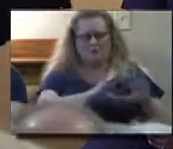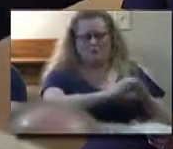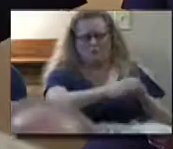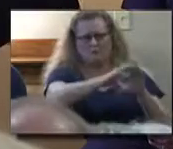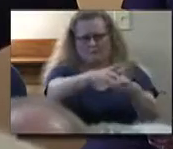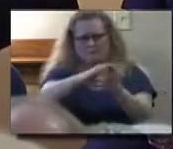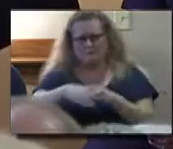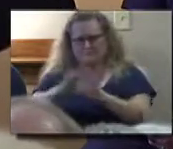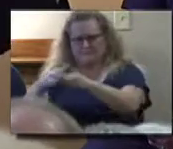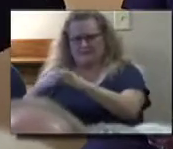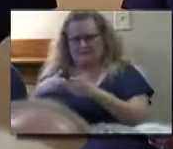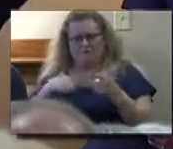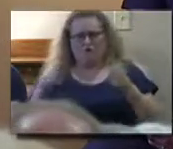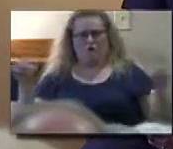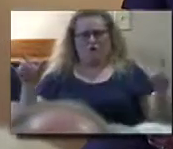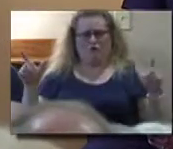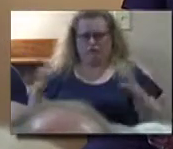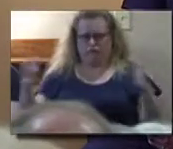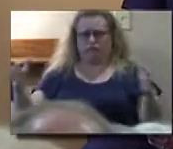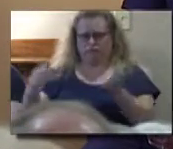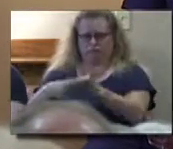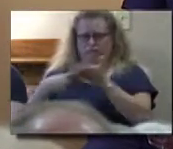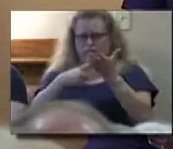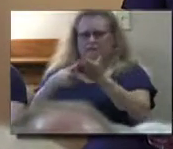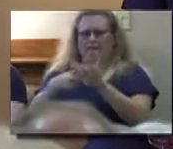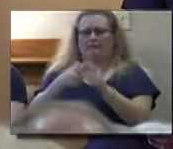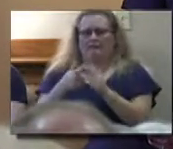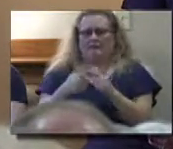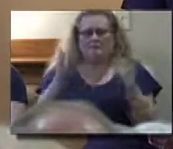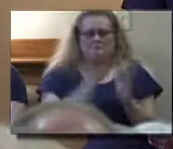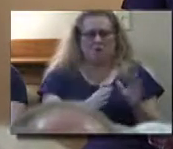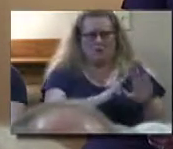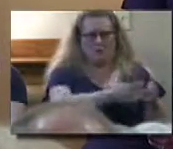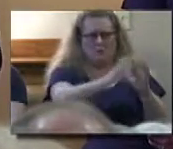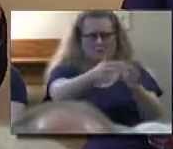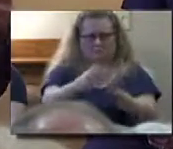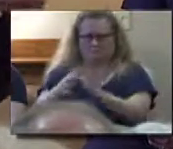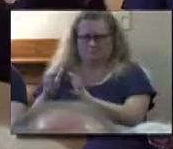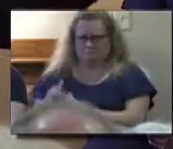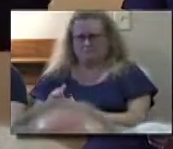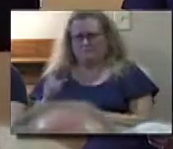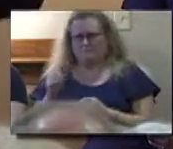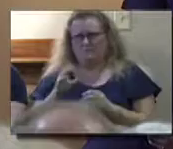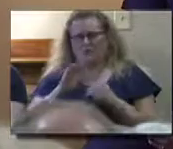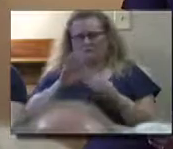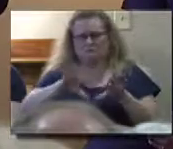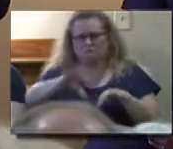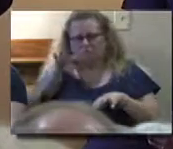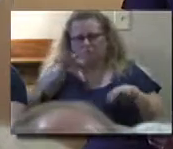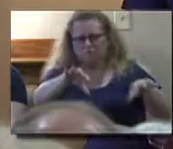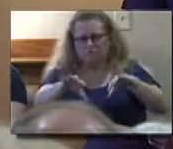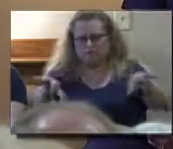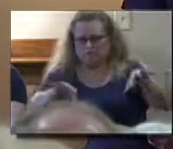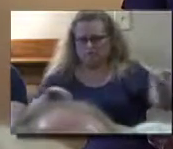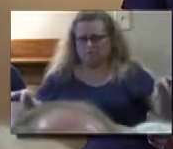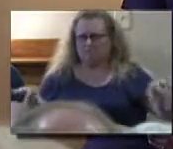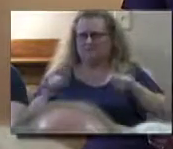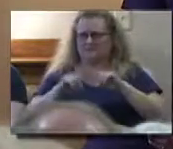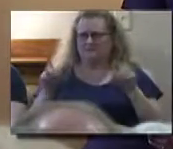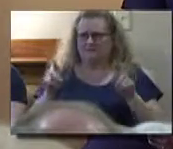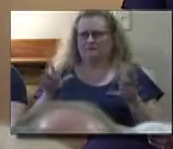usually works. We have a large meeting, and then we break up into smaller groups. So imagine we all go into the various rooms. We'll stay out of the